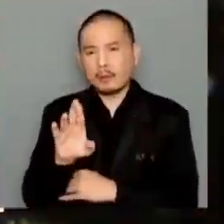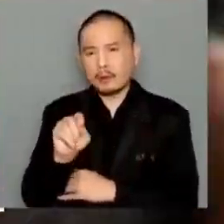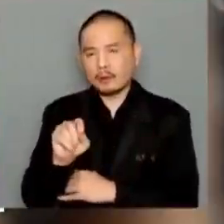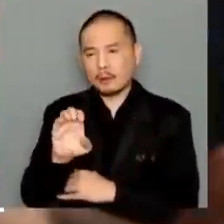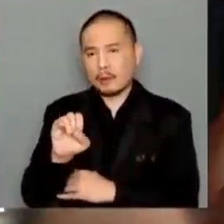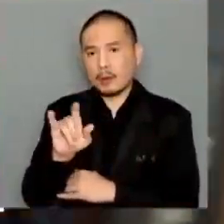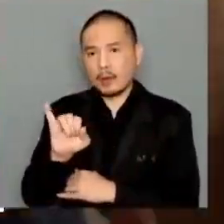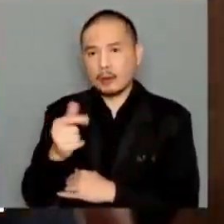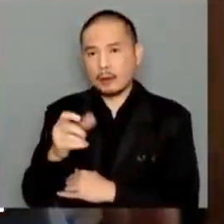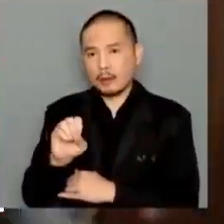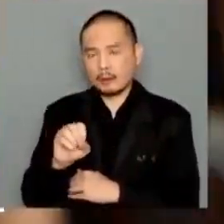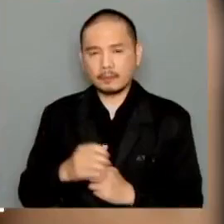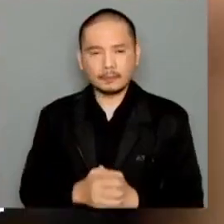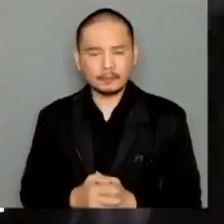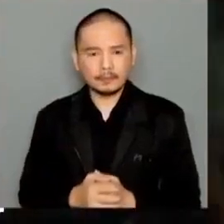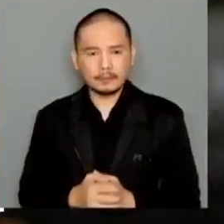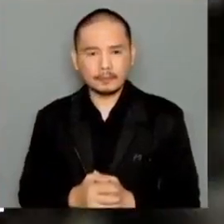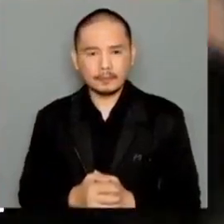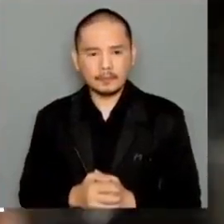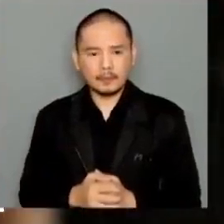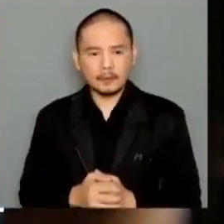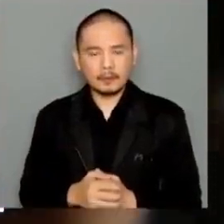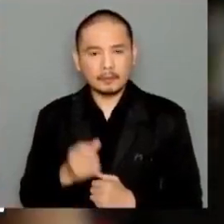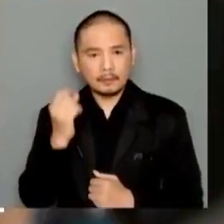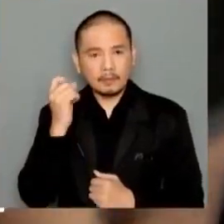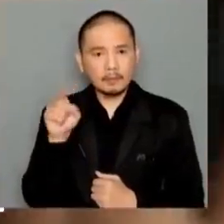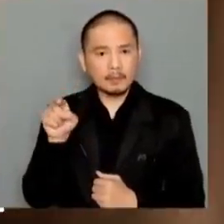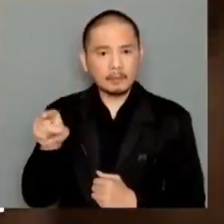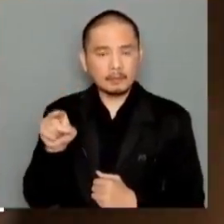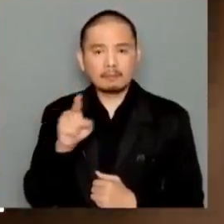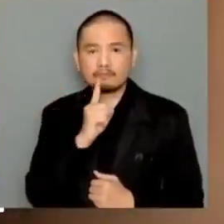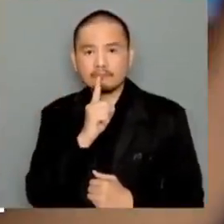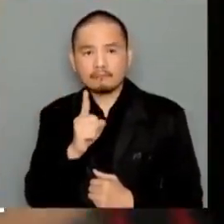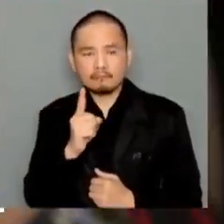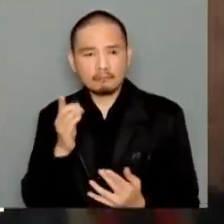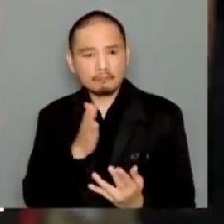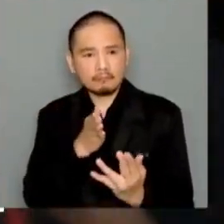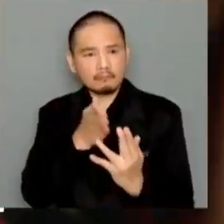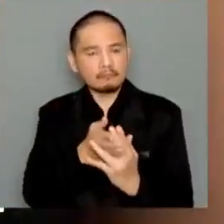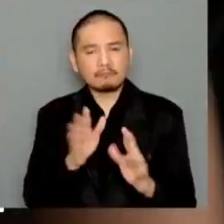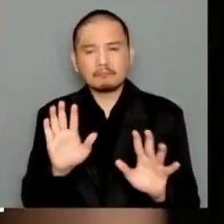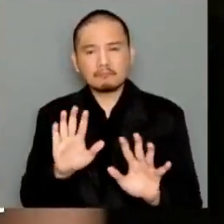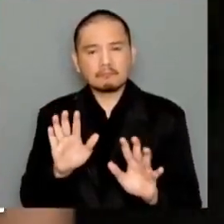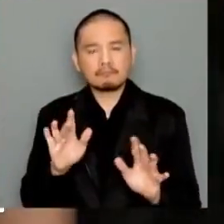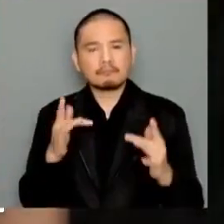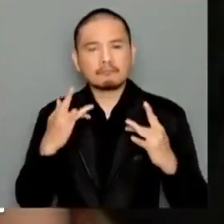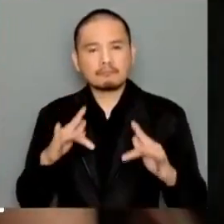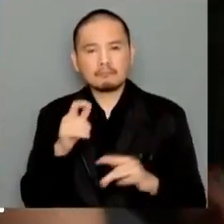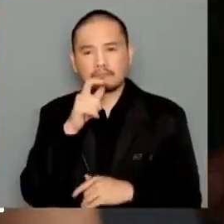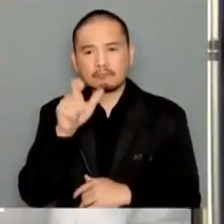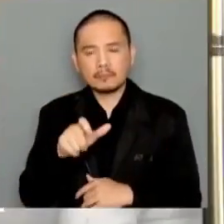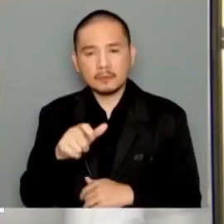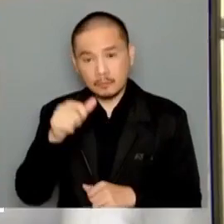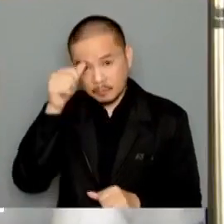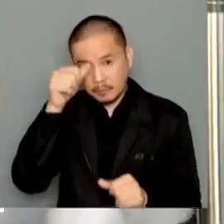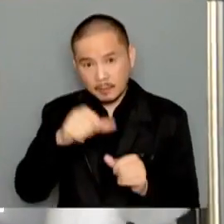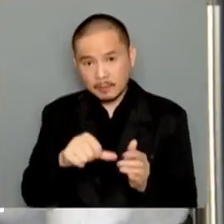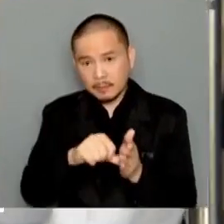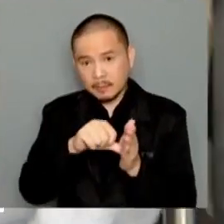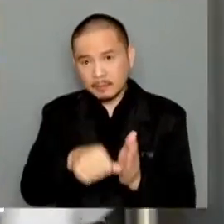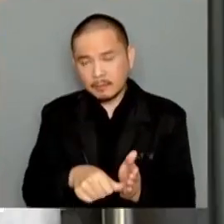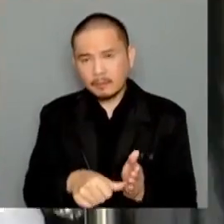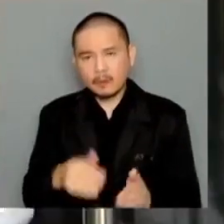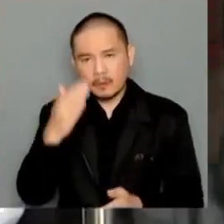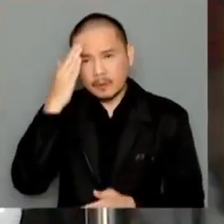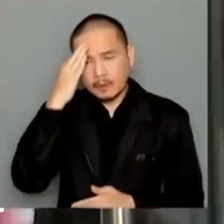prosecutors is also tantamount in interfering in the case. The president also reiterated the separation of powers in government as he